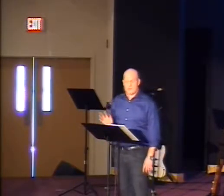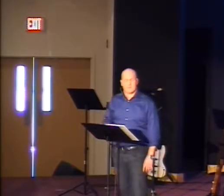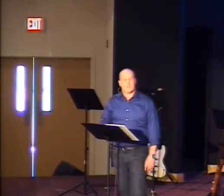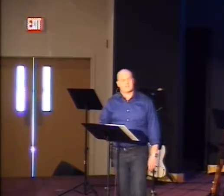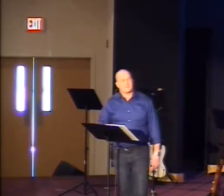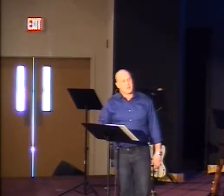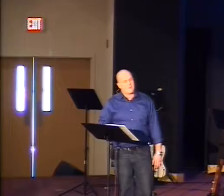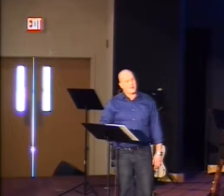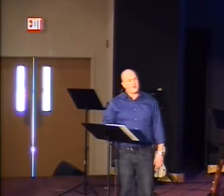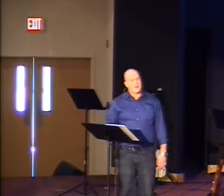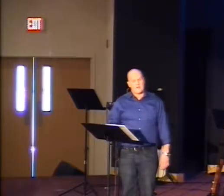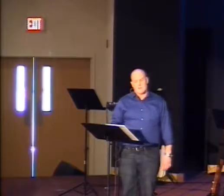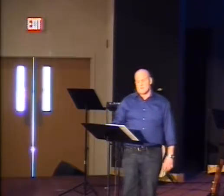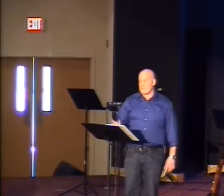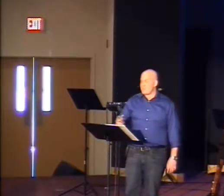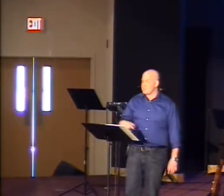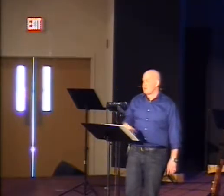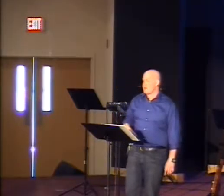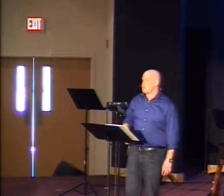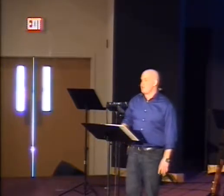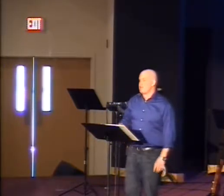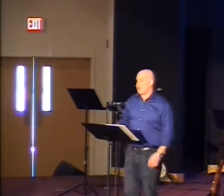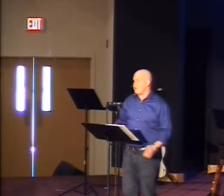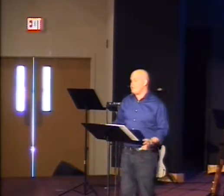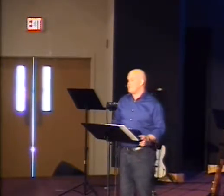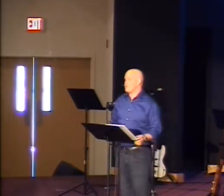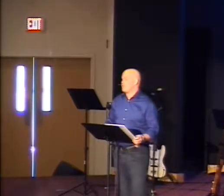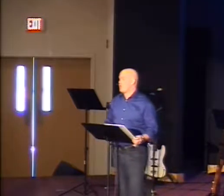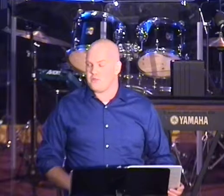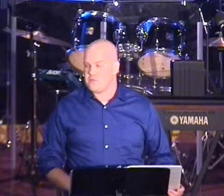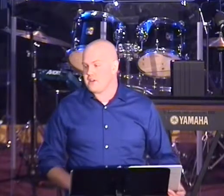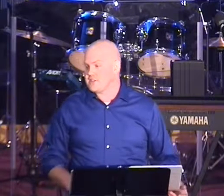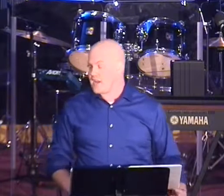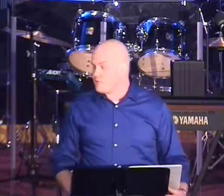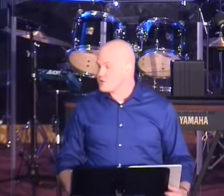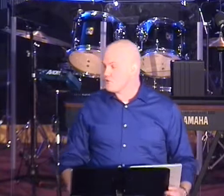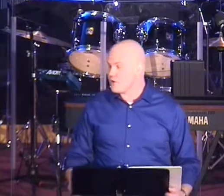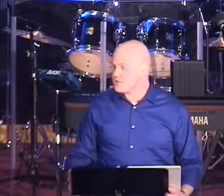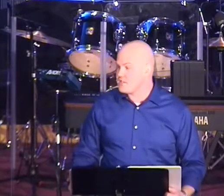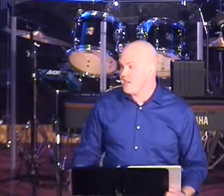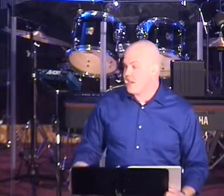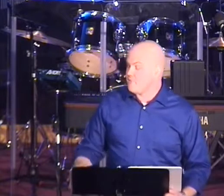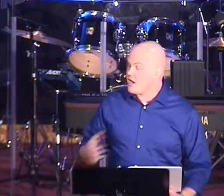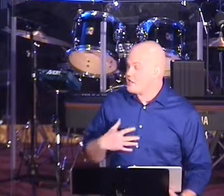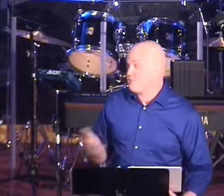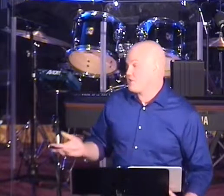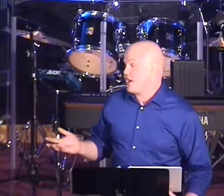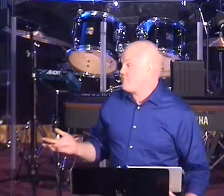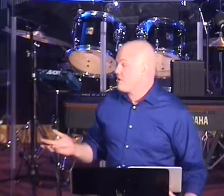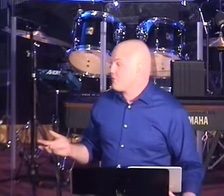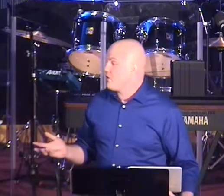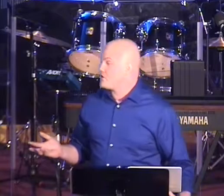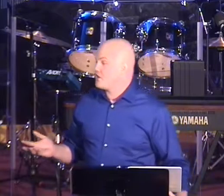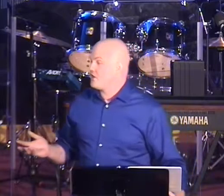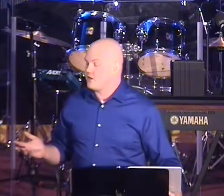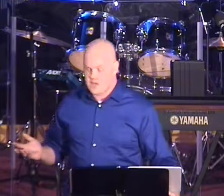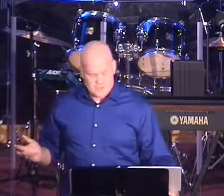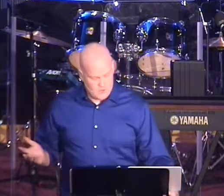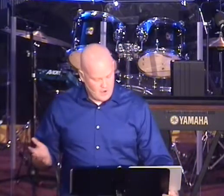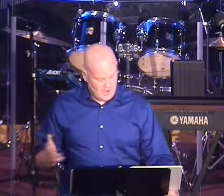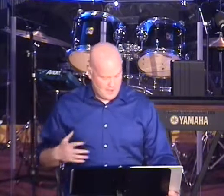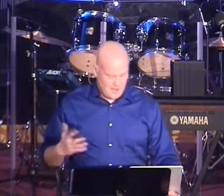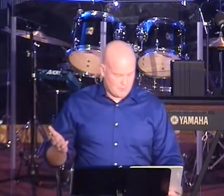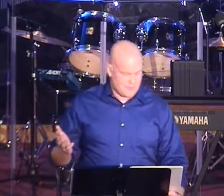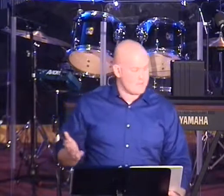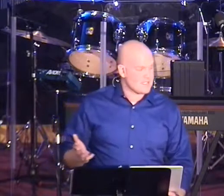is in a really good place with her job right now. My kids are graduating college, and I want them to get established first. And my job just gave me a promotion, and